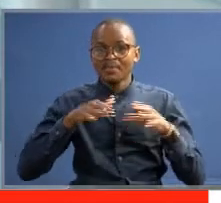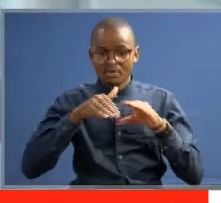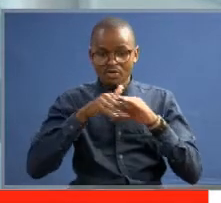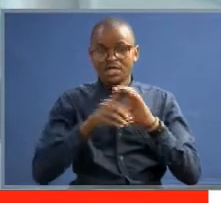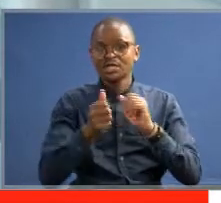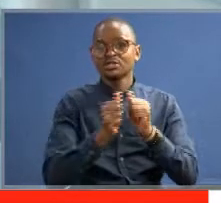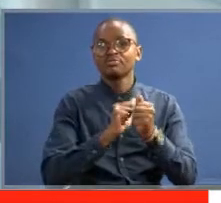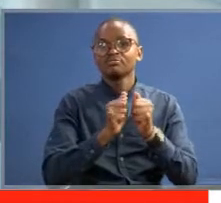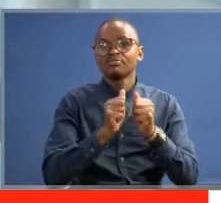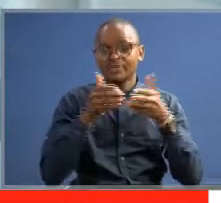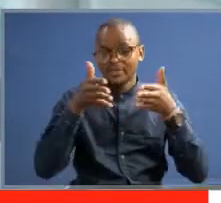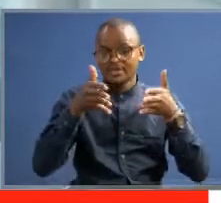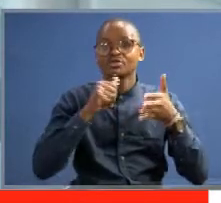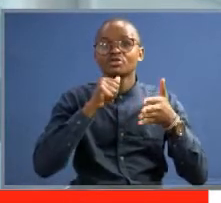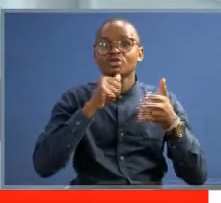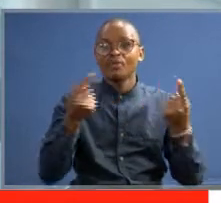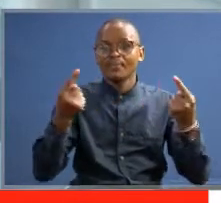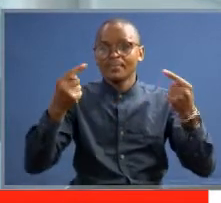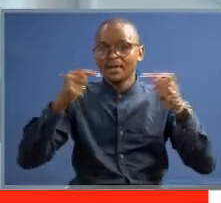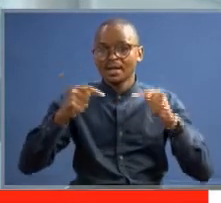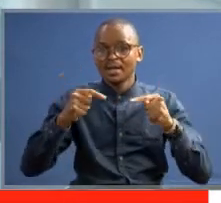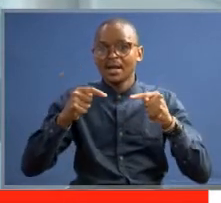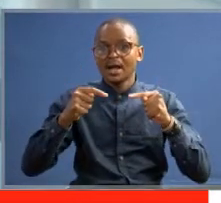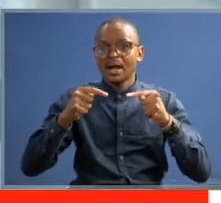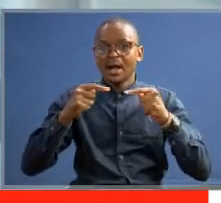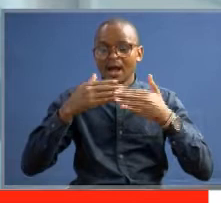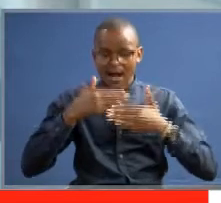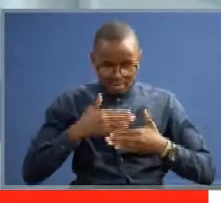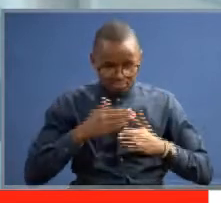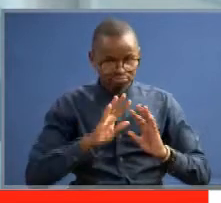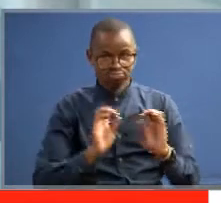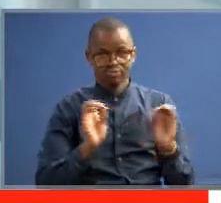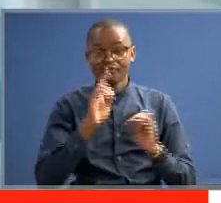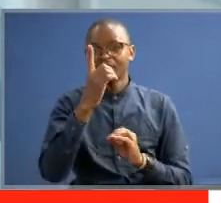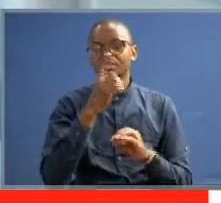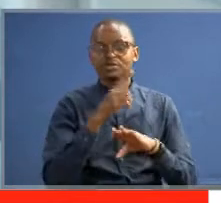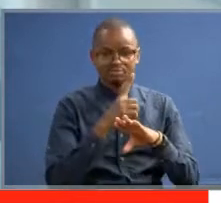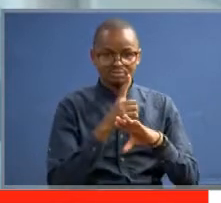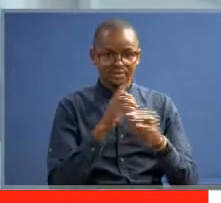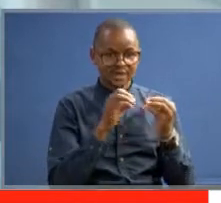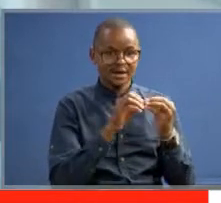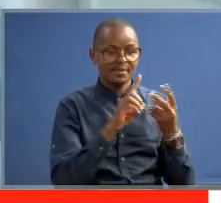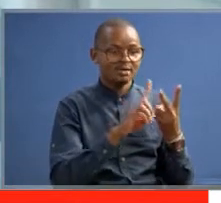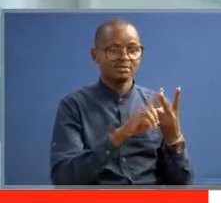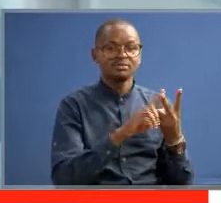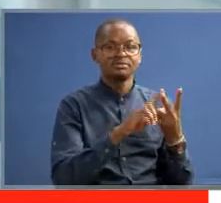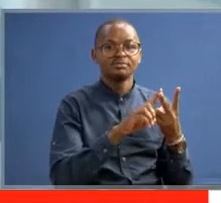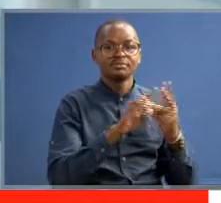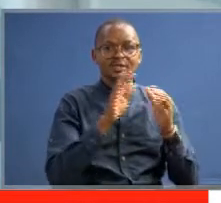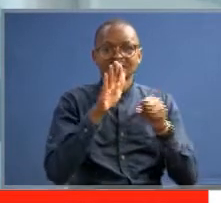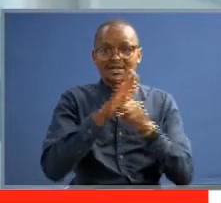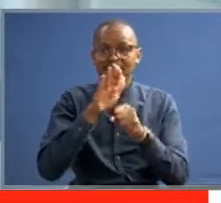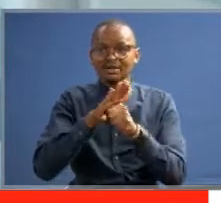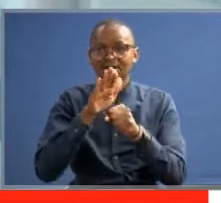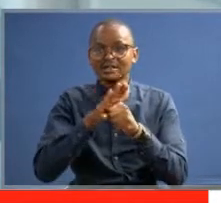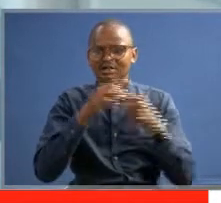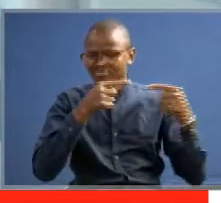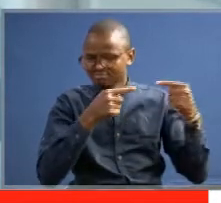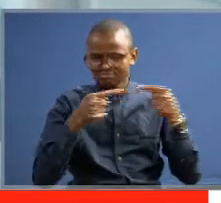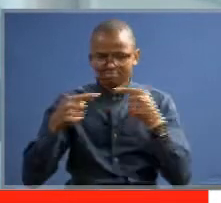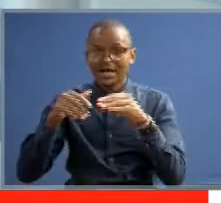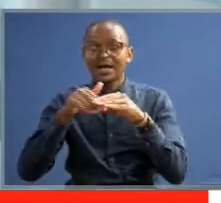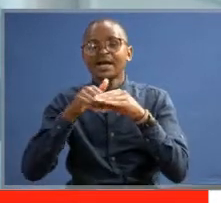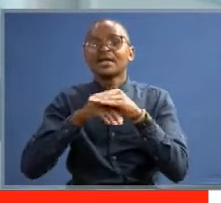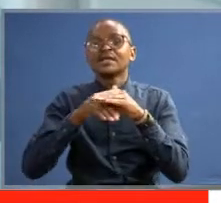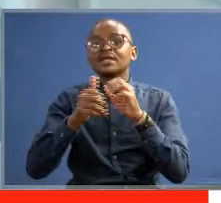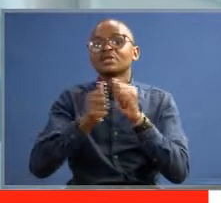sports, and this was not bringing about harmony. That was the first one. Number two, there were a lot of wrangles in sports